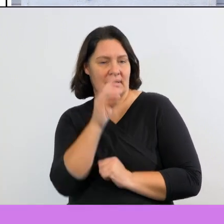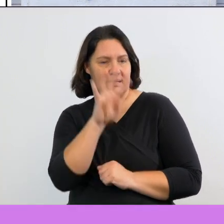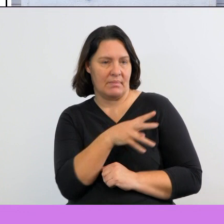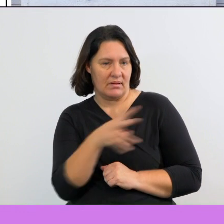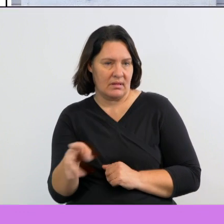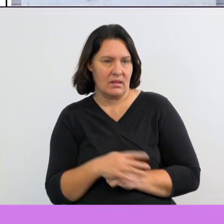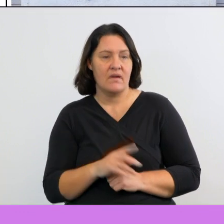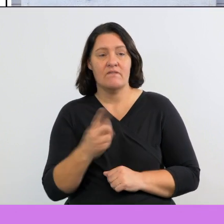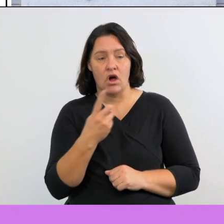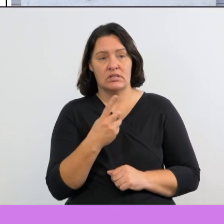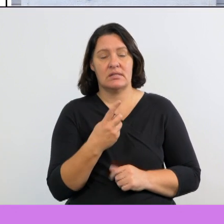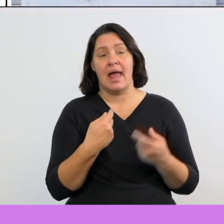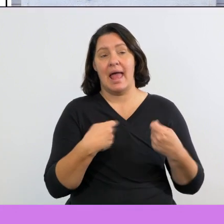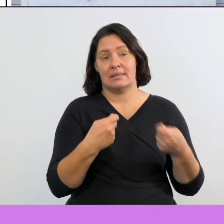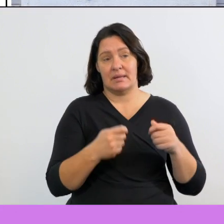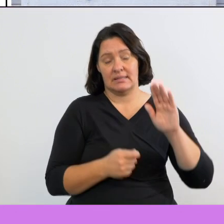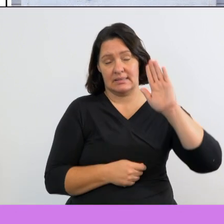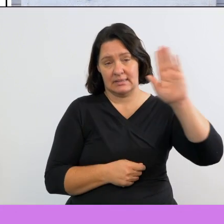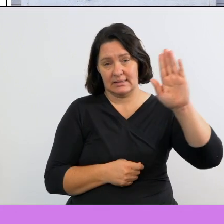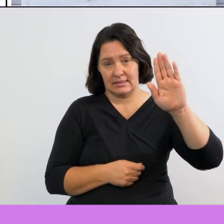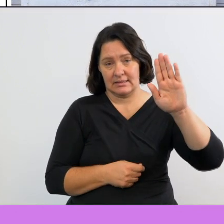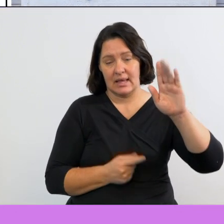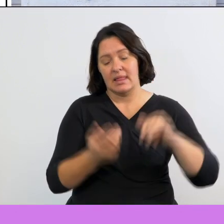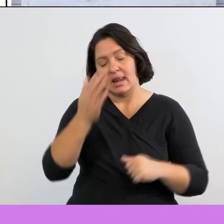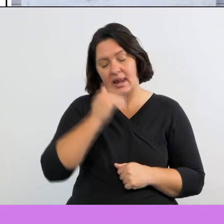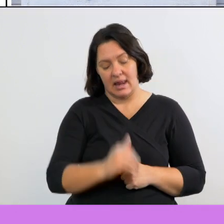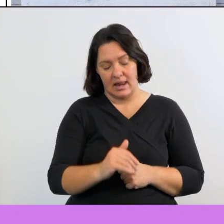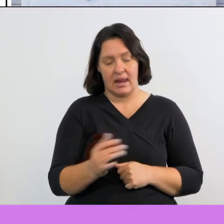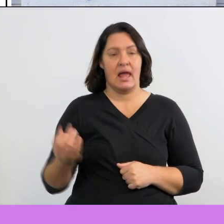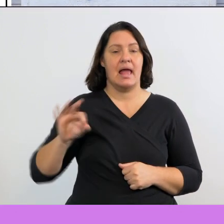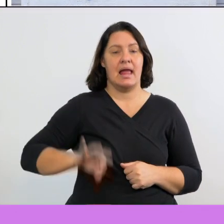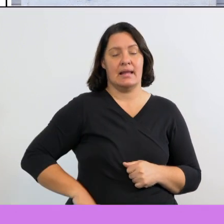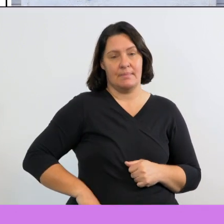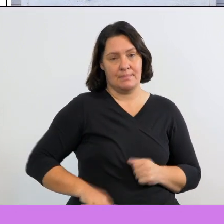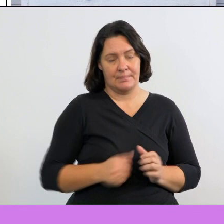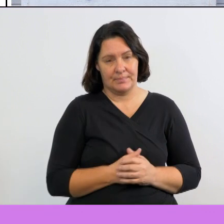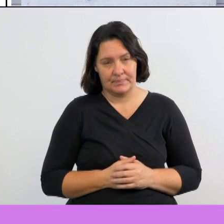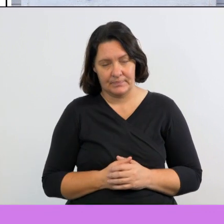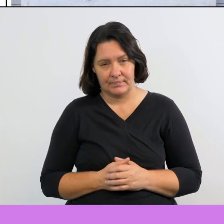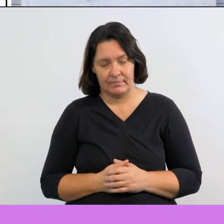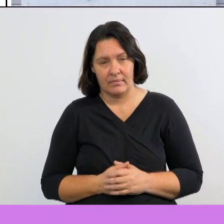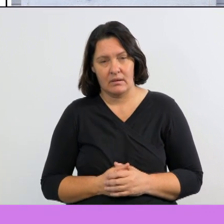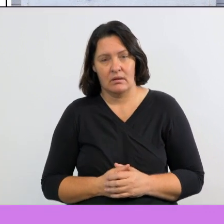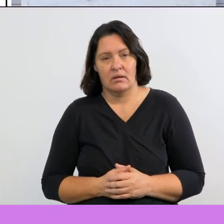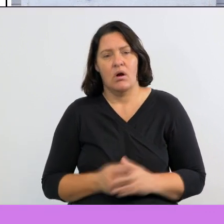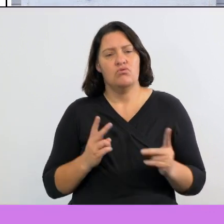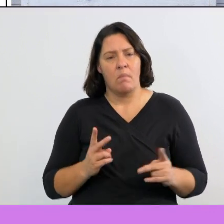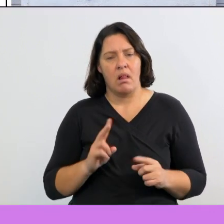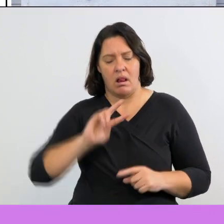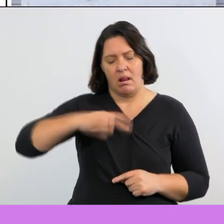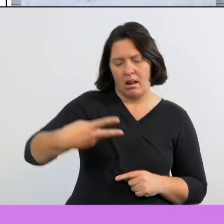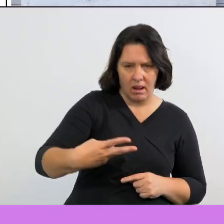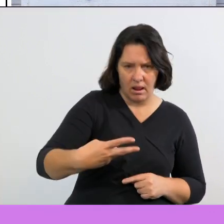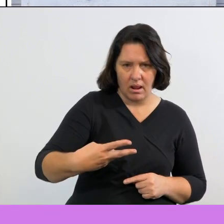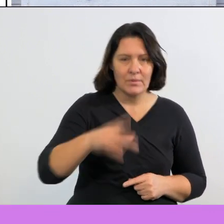with the table. First, I listed the expenses here on top, and thereafter I listed all the income, right? Normally it's